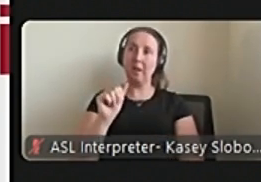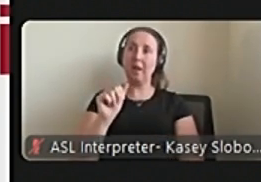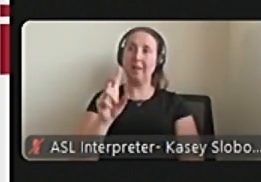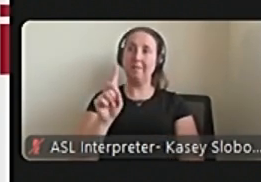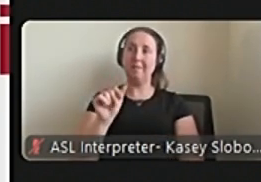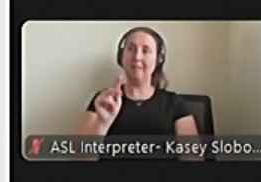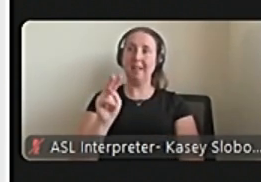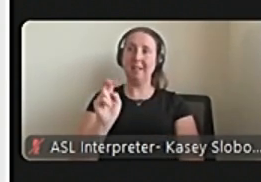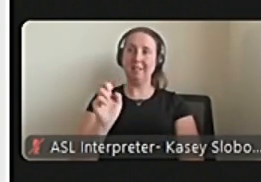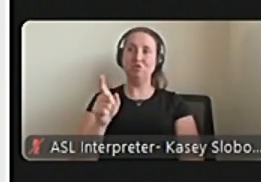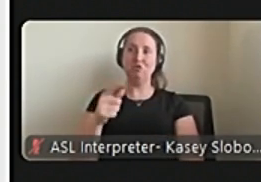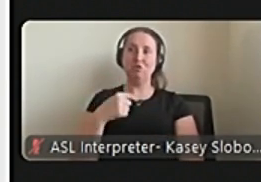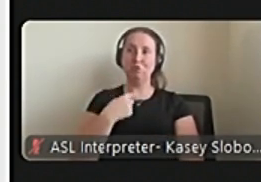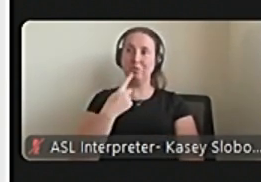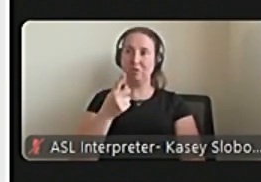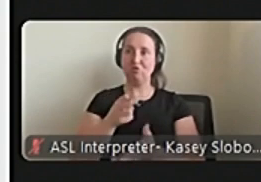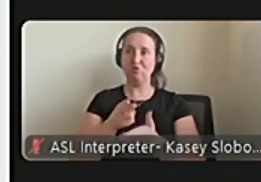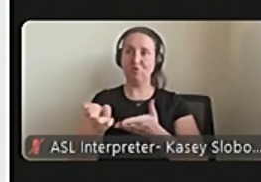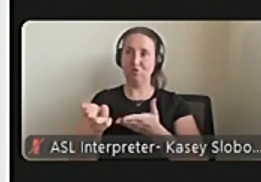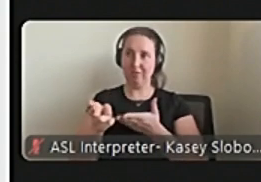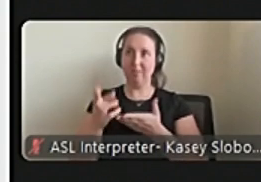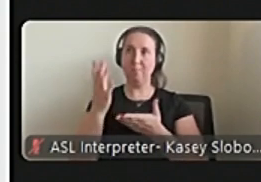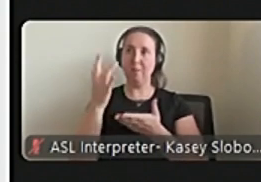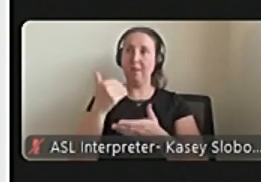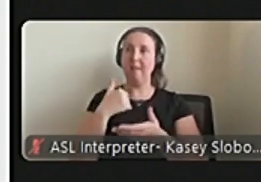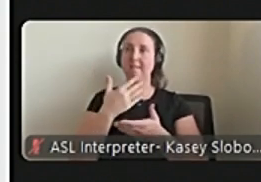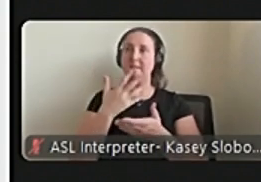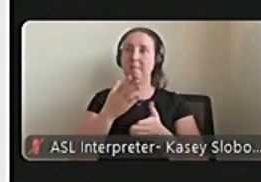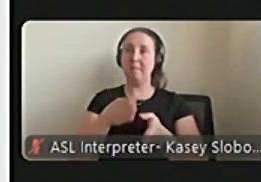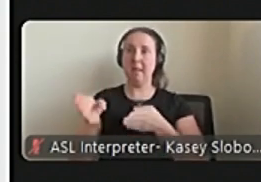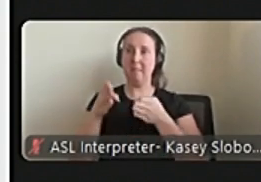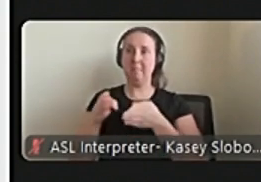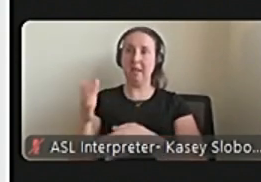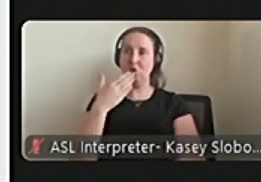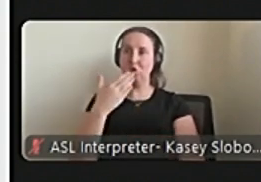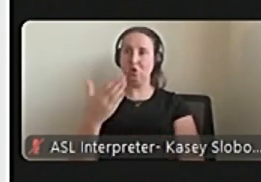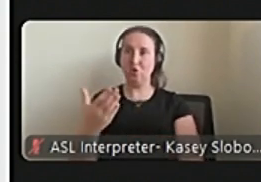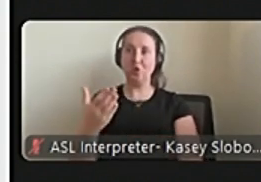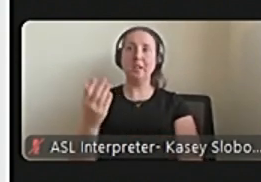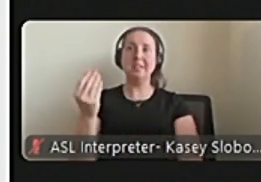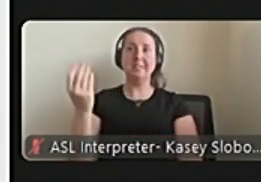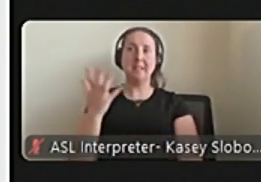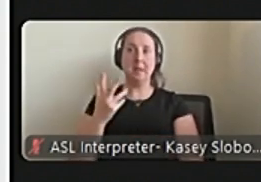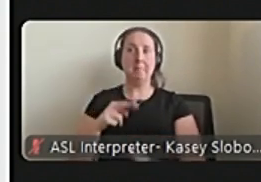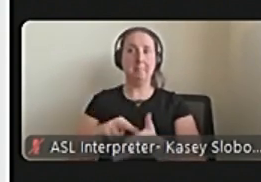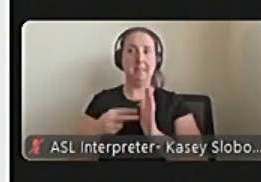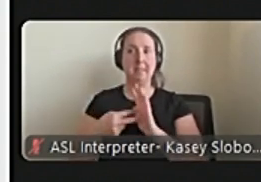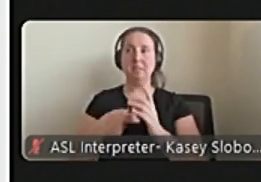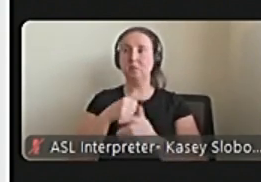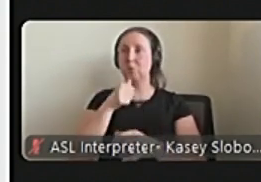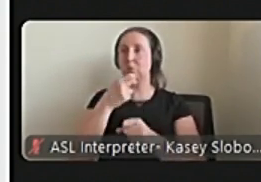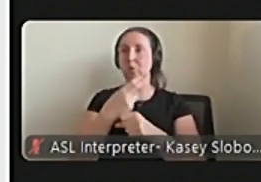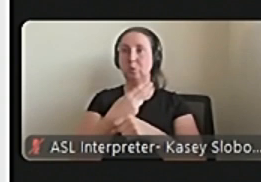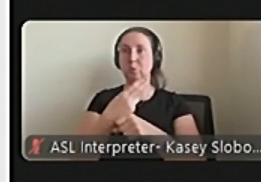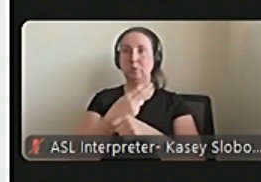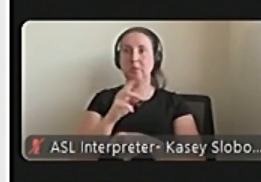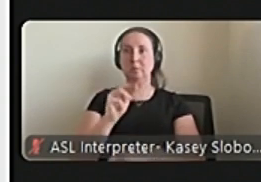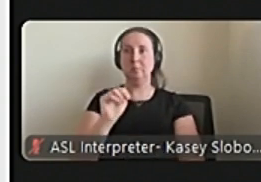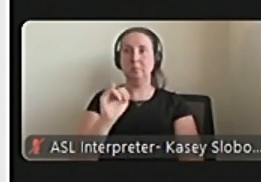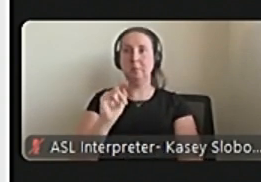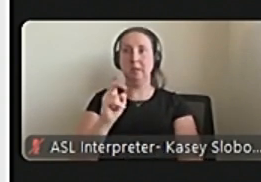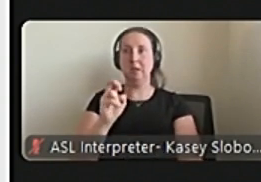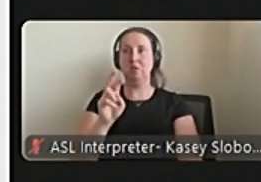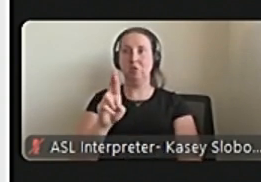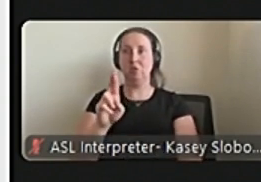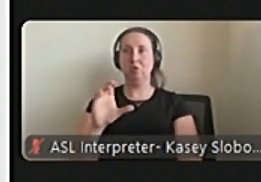early. You get a lot of good planning. And tell me what it means. Please don't use minor neurocognitive disorder versus major